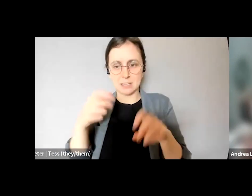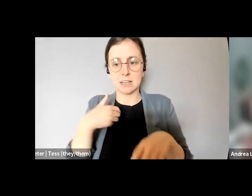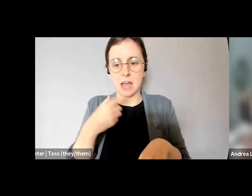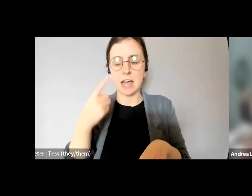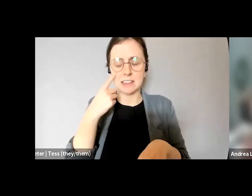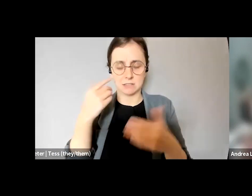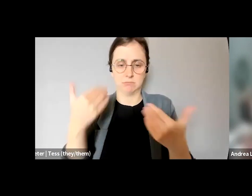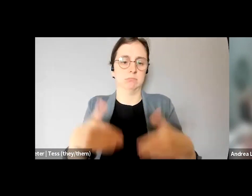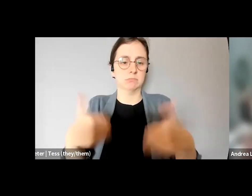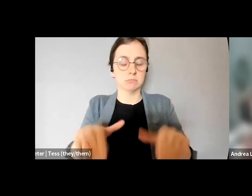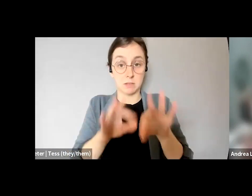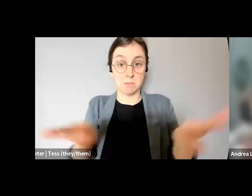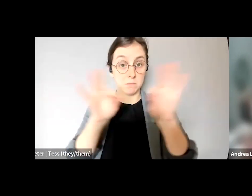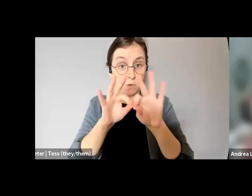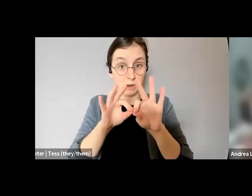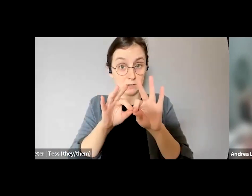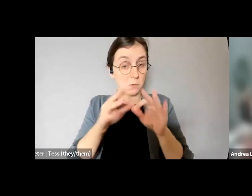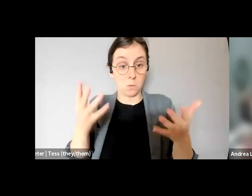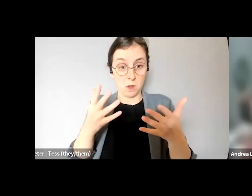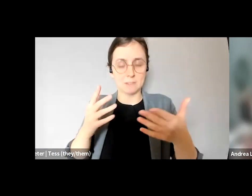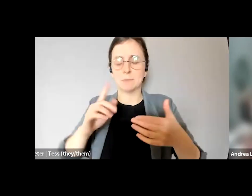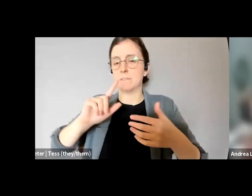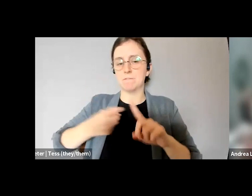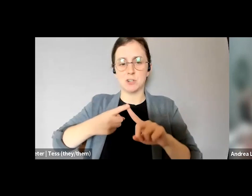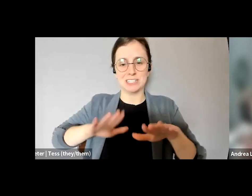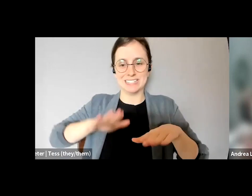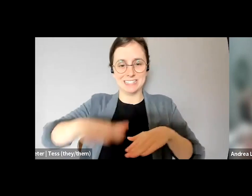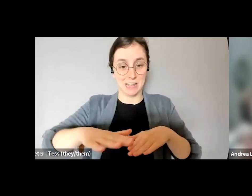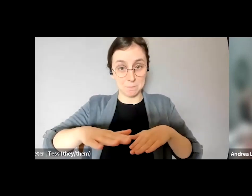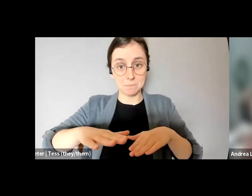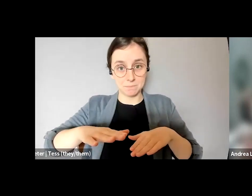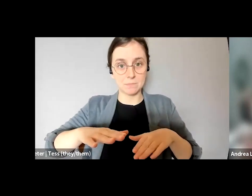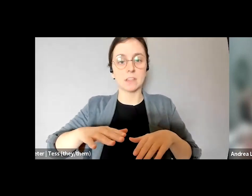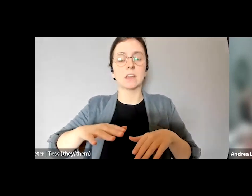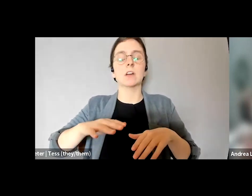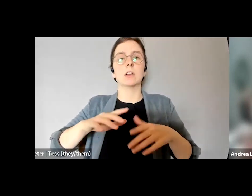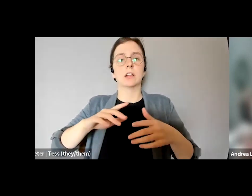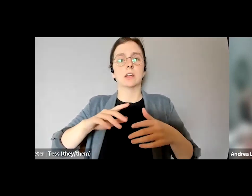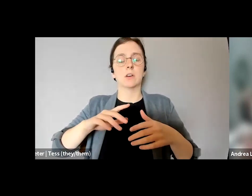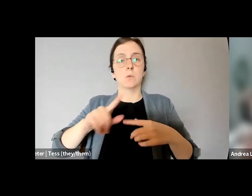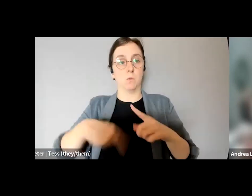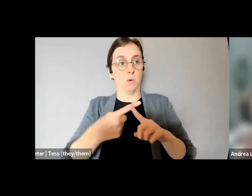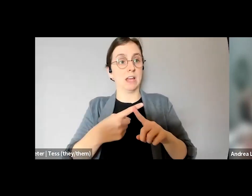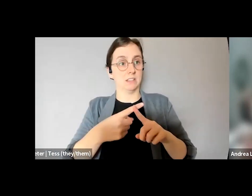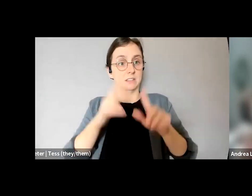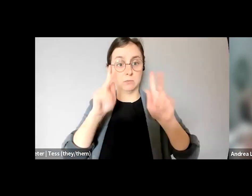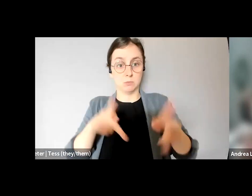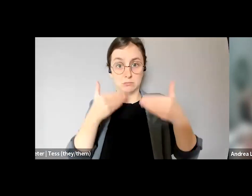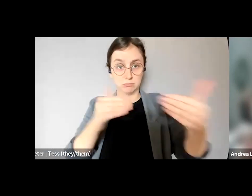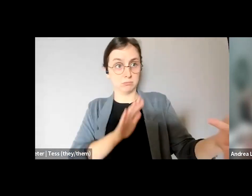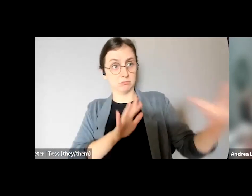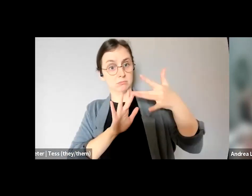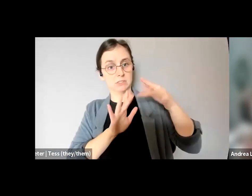significantly important one, which is step 1, right? The initial contacting of 988 and reporting barriers